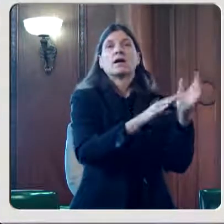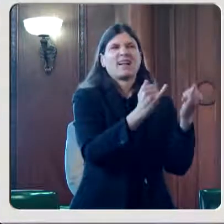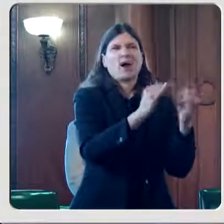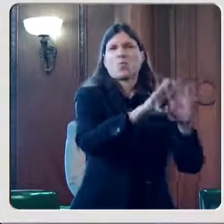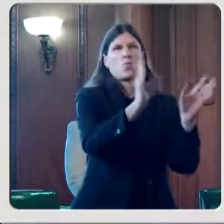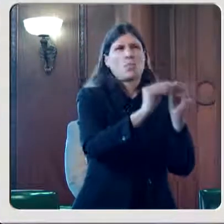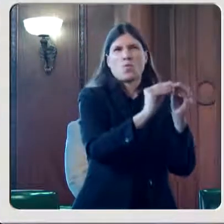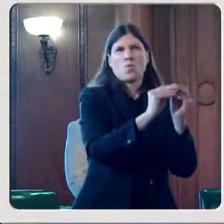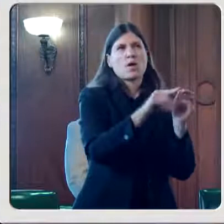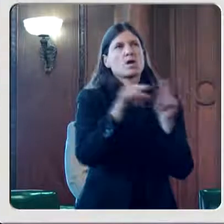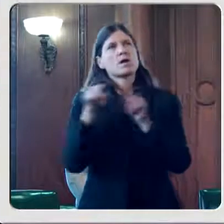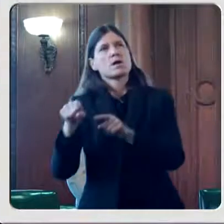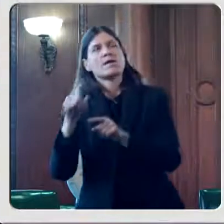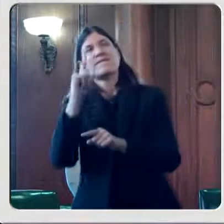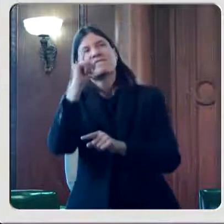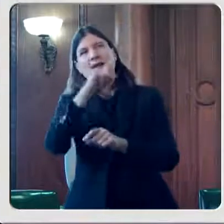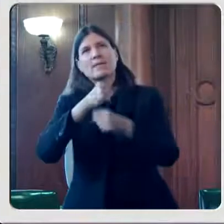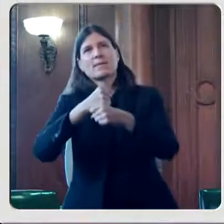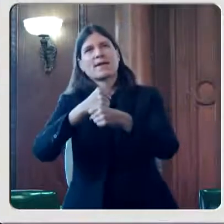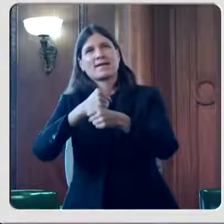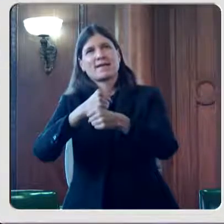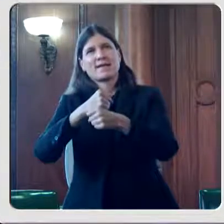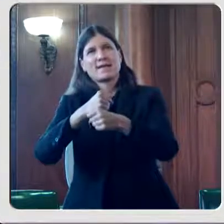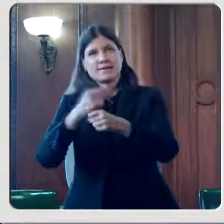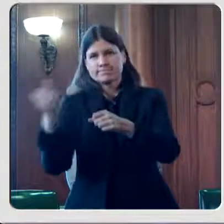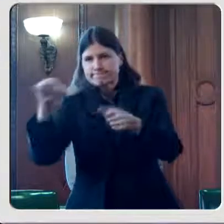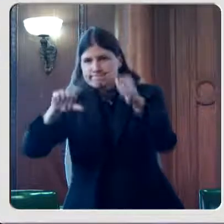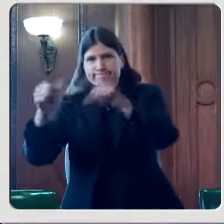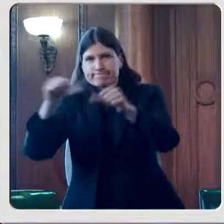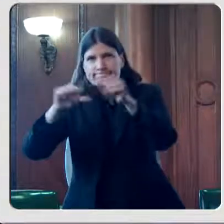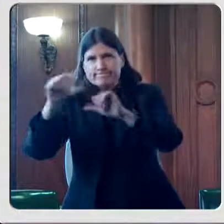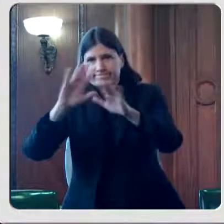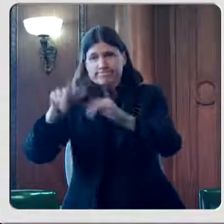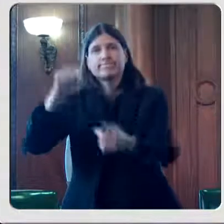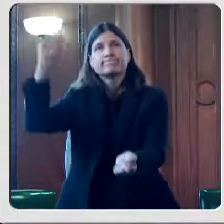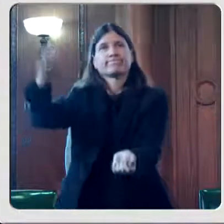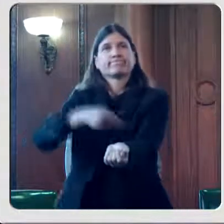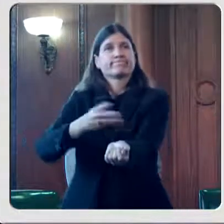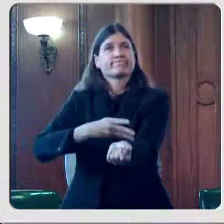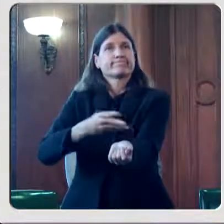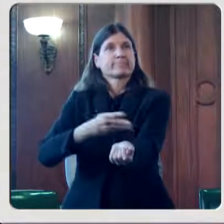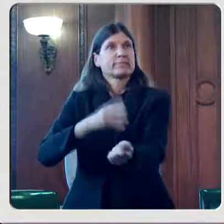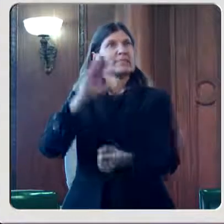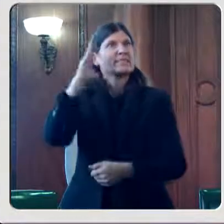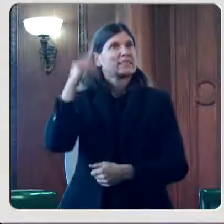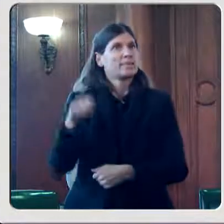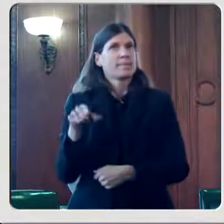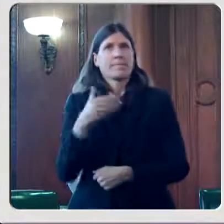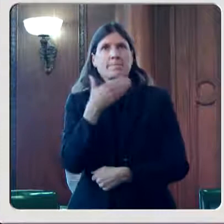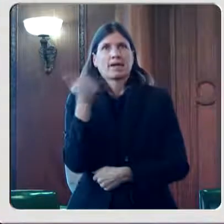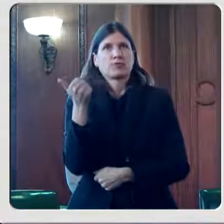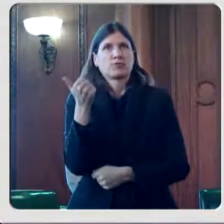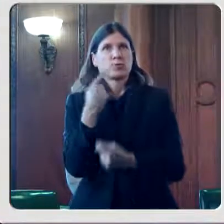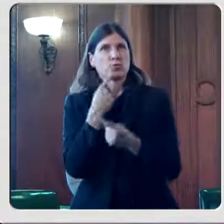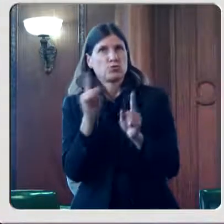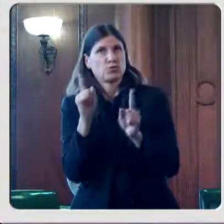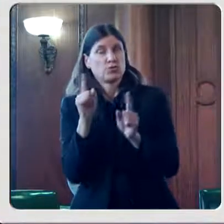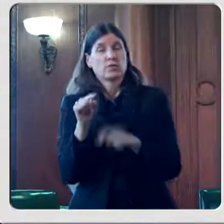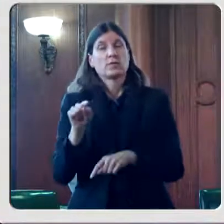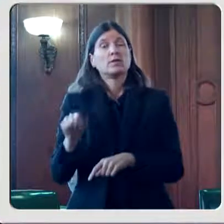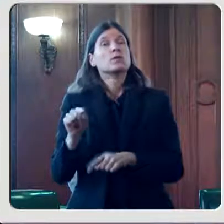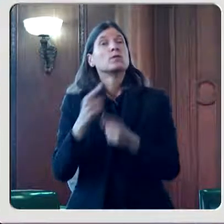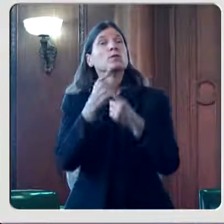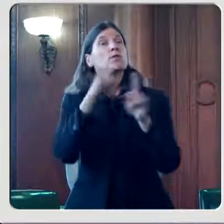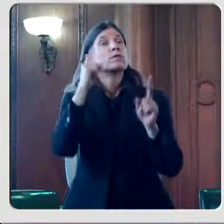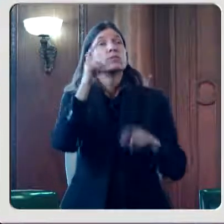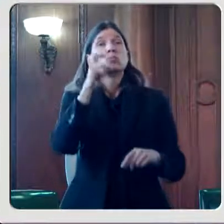people over the age of 65 with multiple chronic diseases, etc. You can reduce the likelihood that you're going to get sick enough to go to